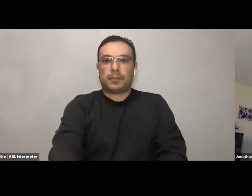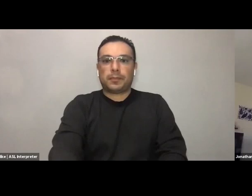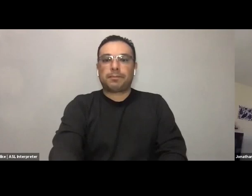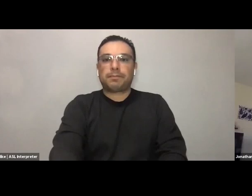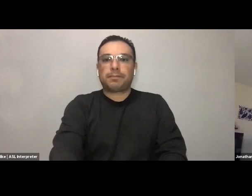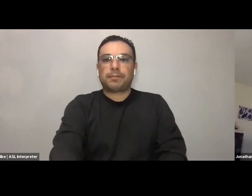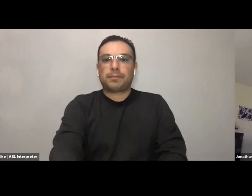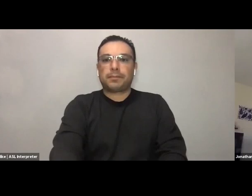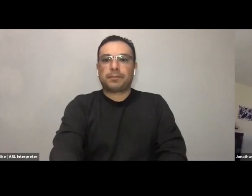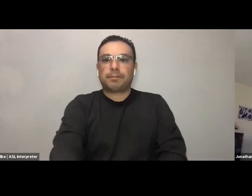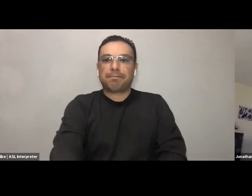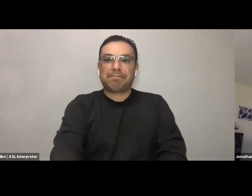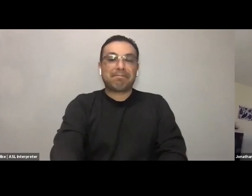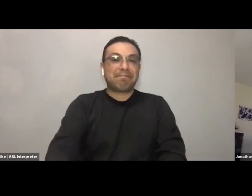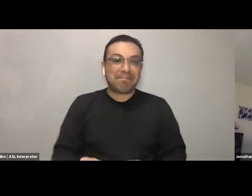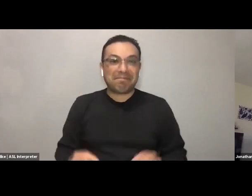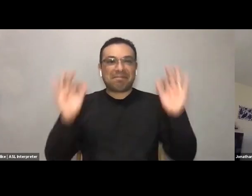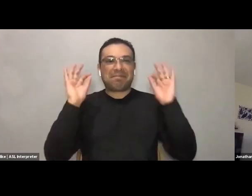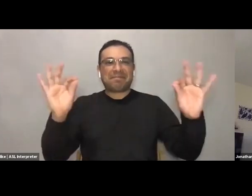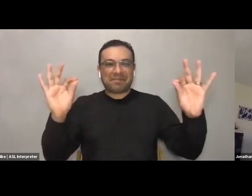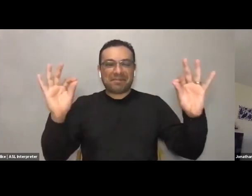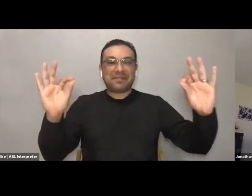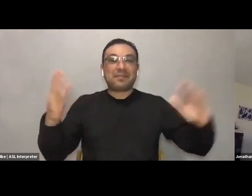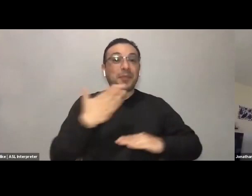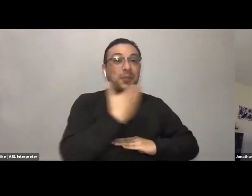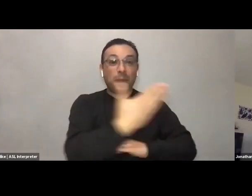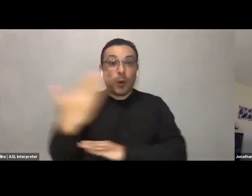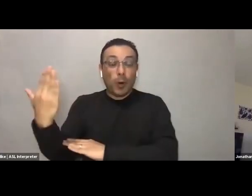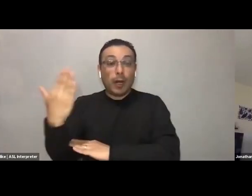Okay. Good morning, everyone. Can everyone hear me okay?